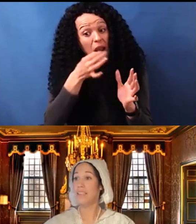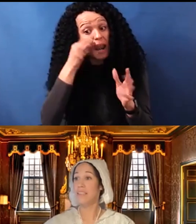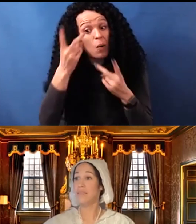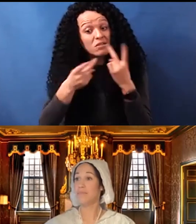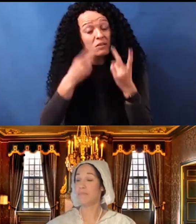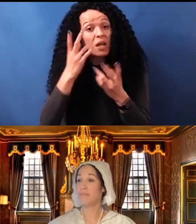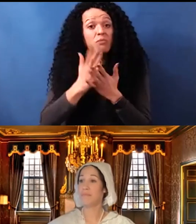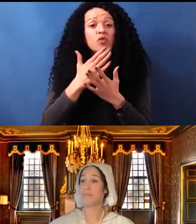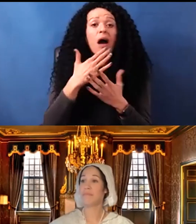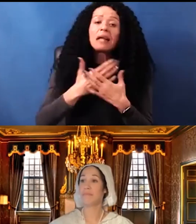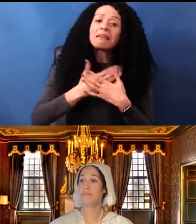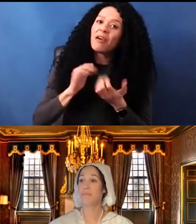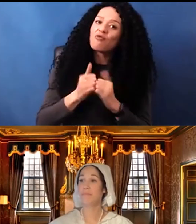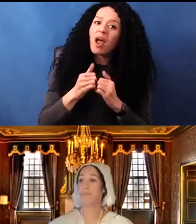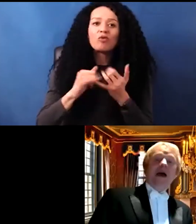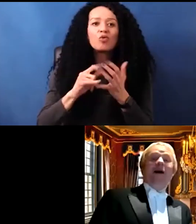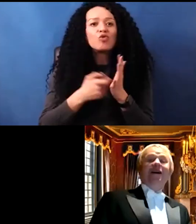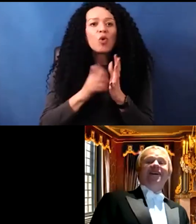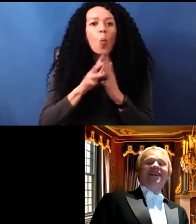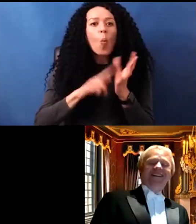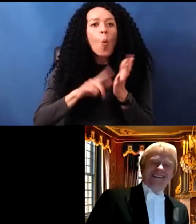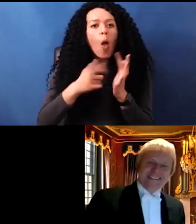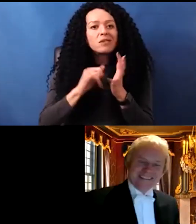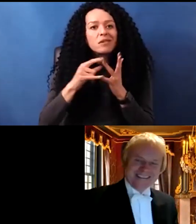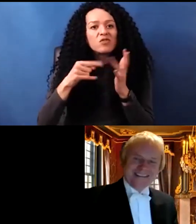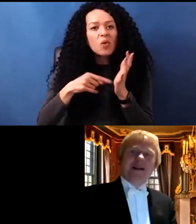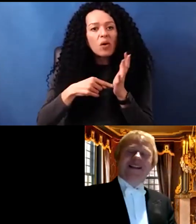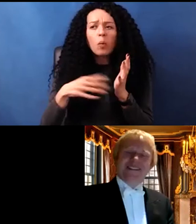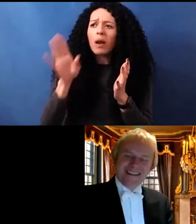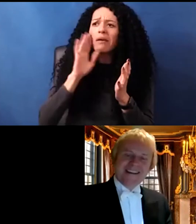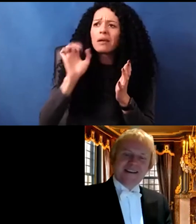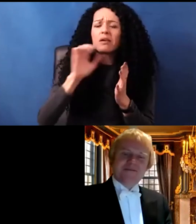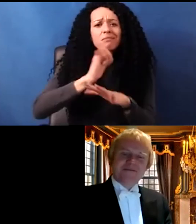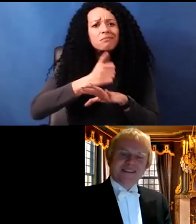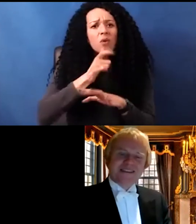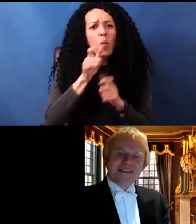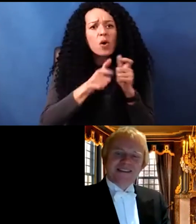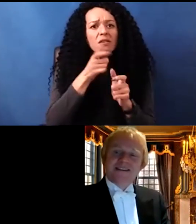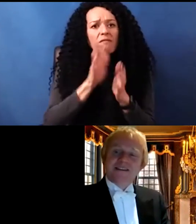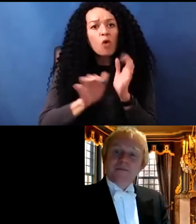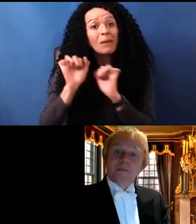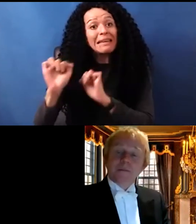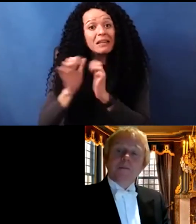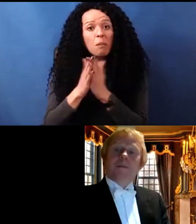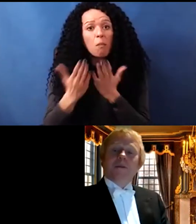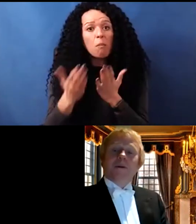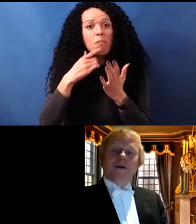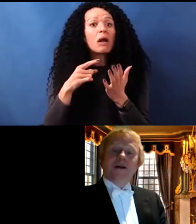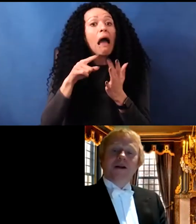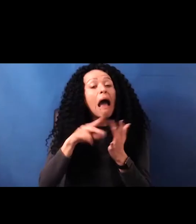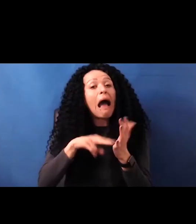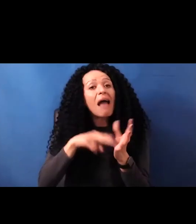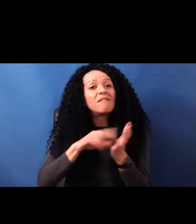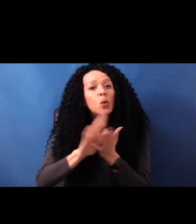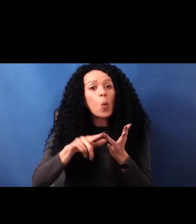friend Sir Walter Scott will be amused to hear her setting of words from his latest novel,